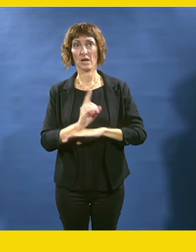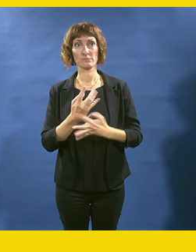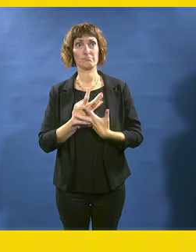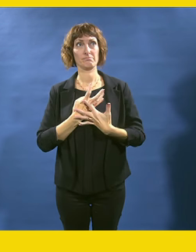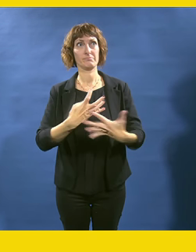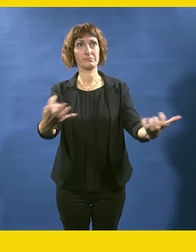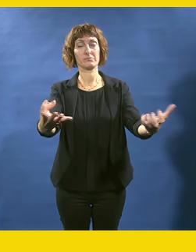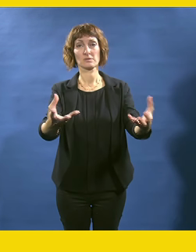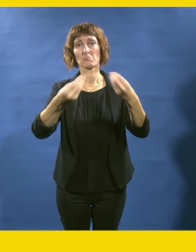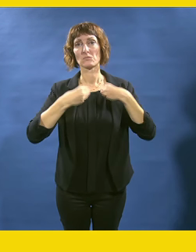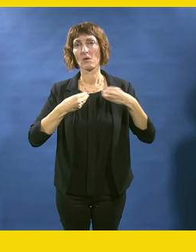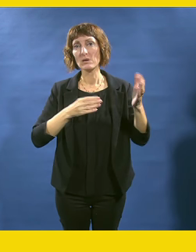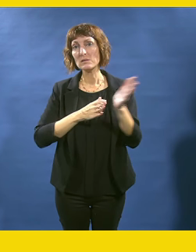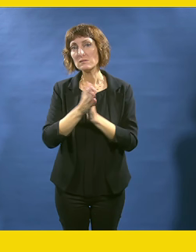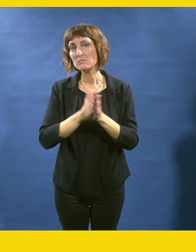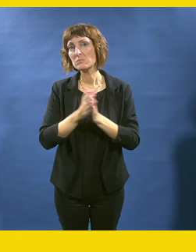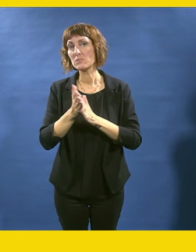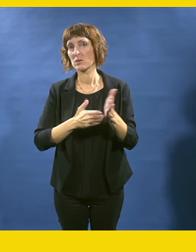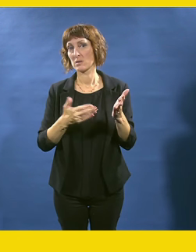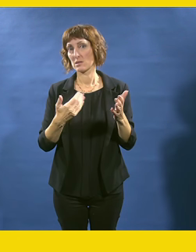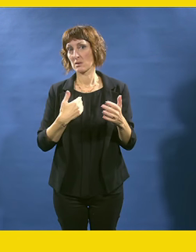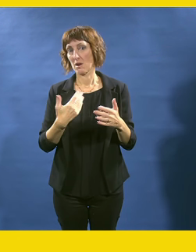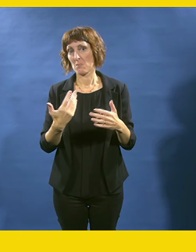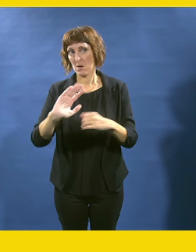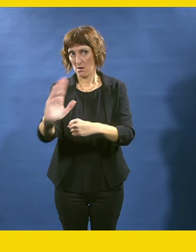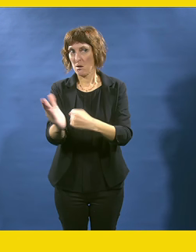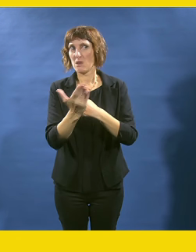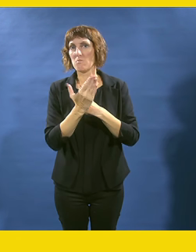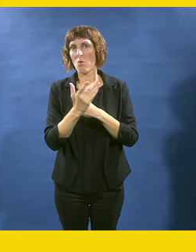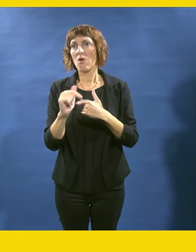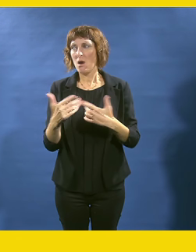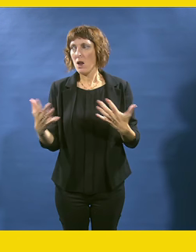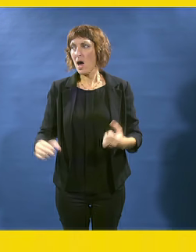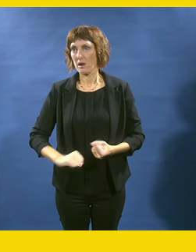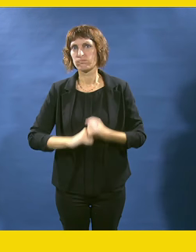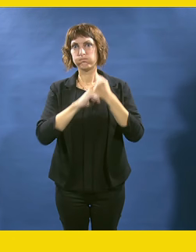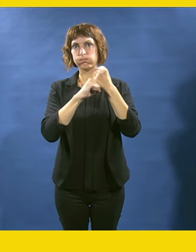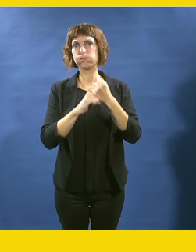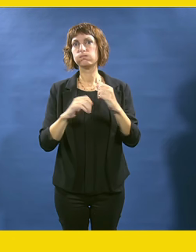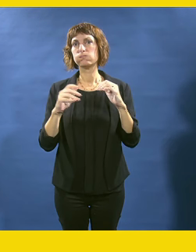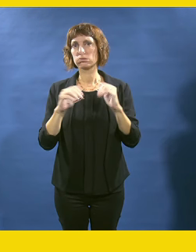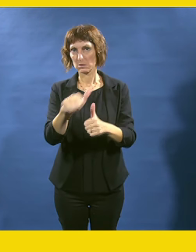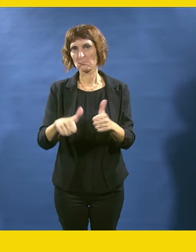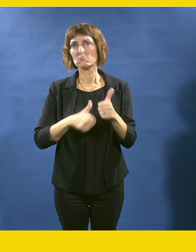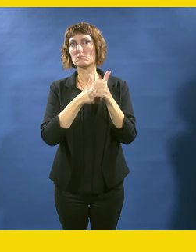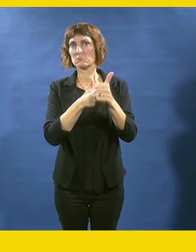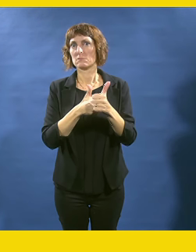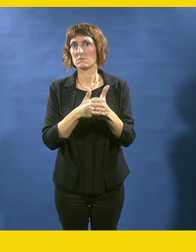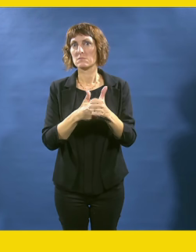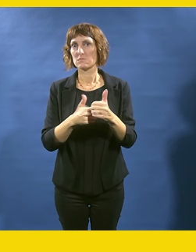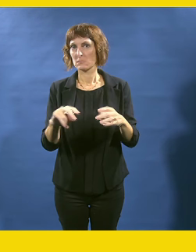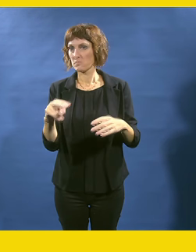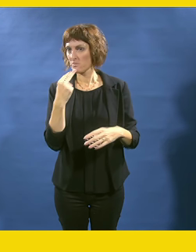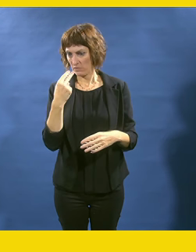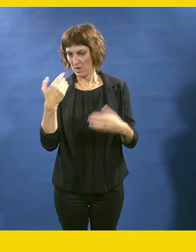good to see that people can still see us and we are not invisible. So thank you for this. Seriously, it means the world.